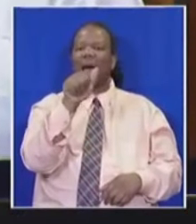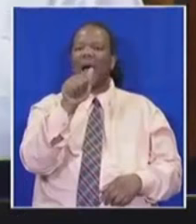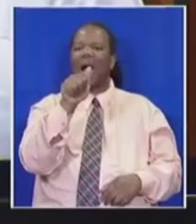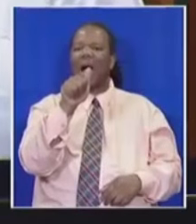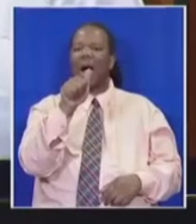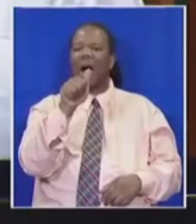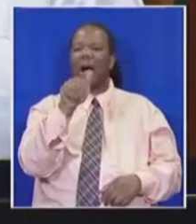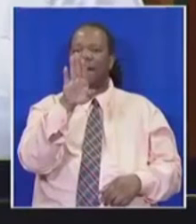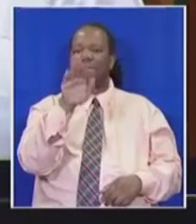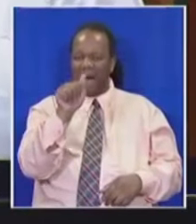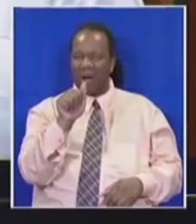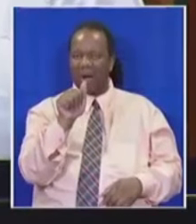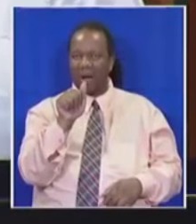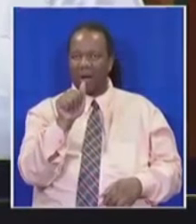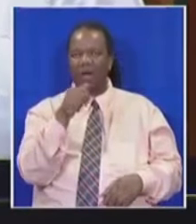rise.